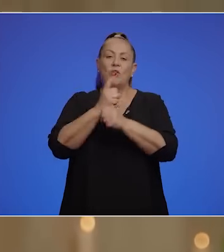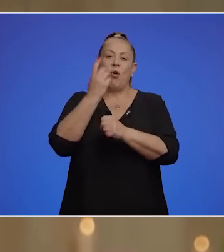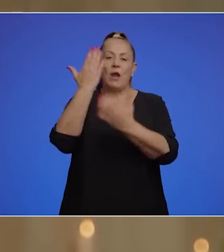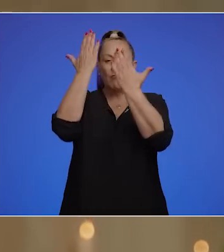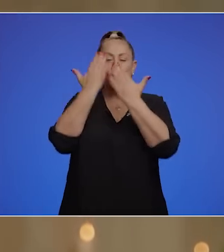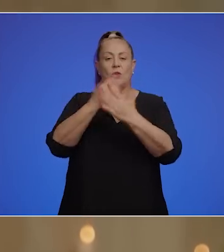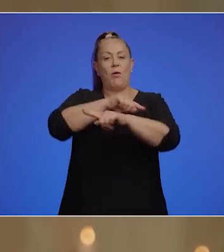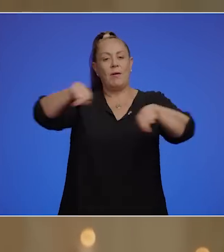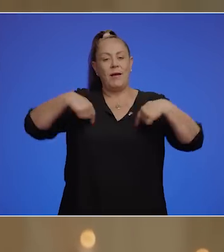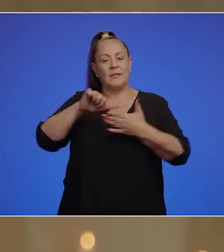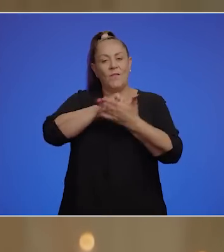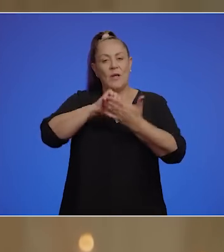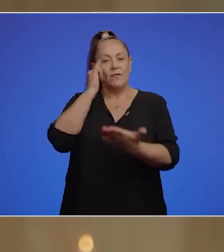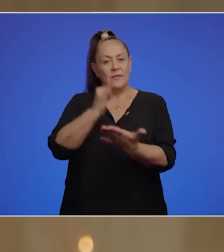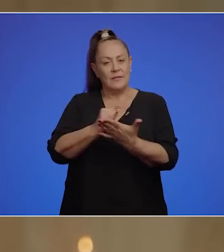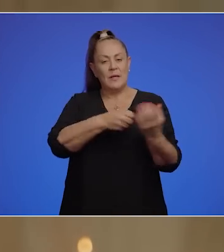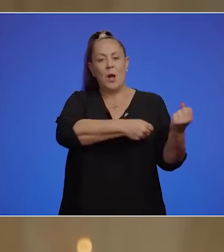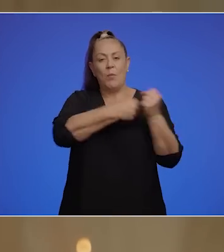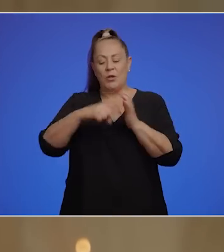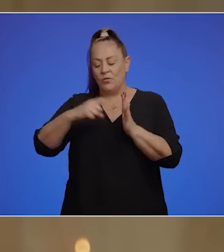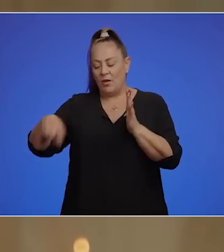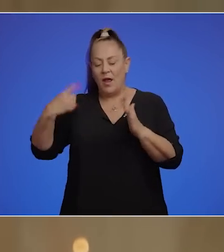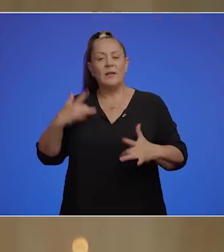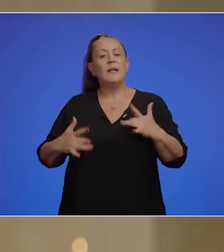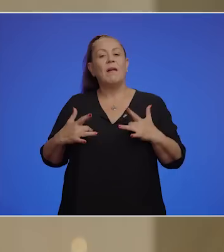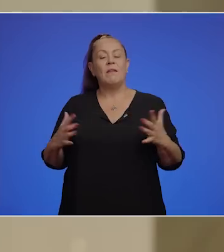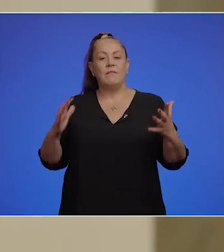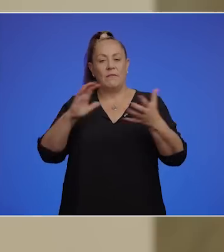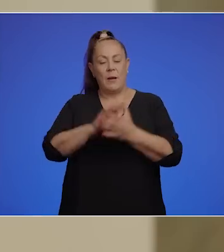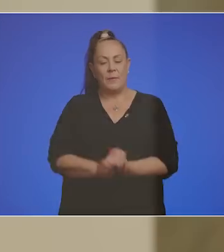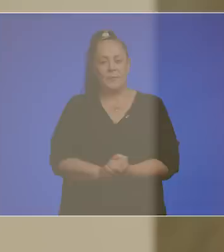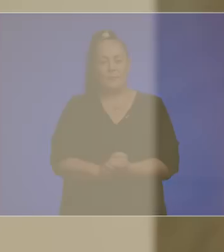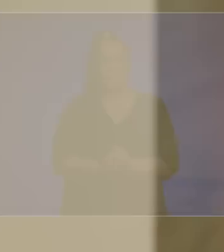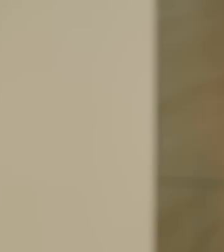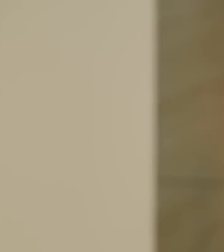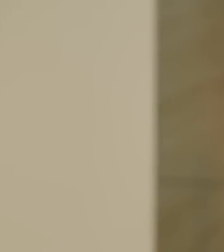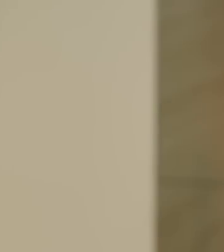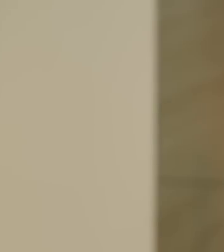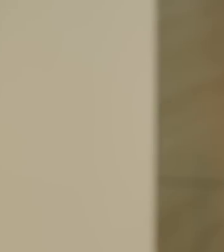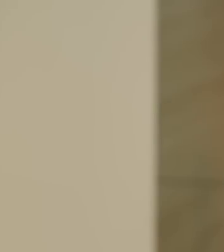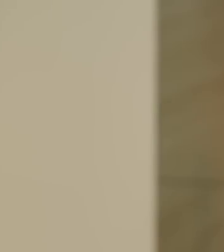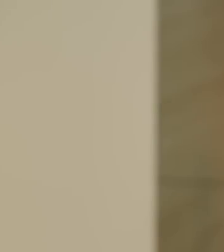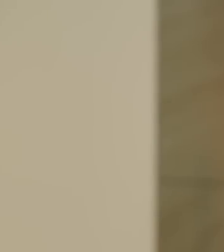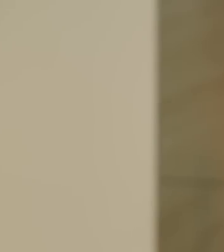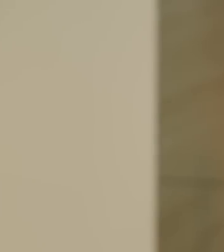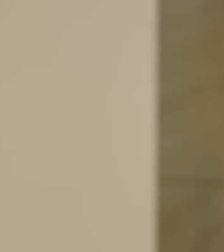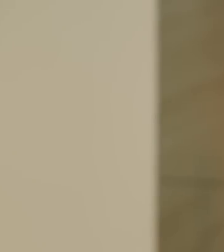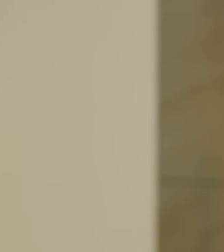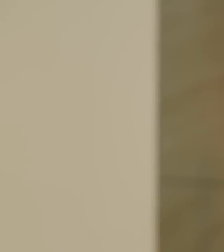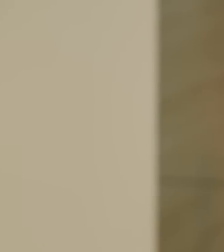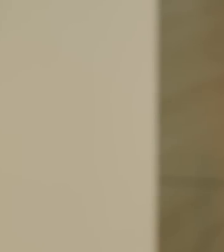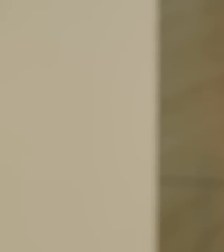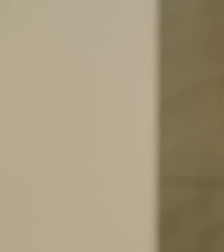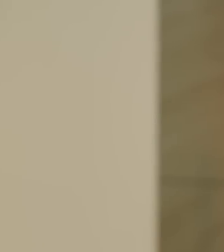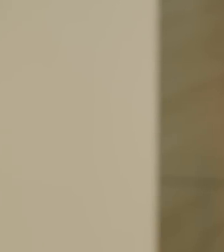on us, forgive us our sins, and bring us to everlasting life. Amen. Glory to God in the highest, and on earth peace to